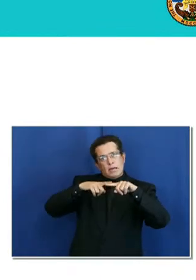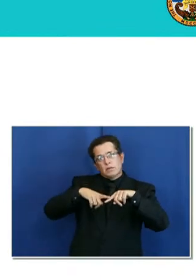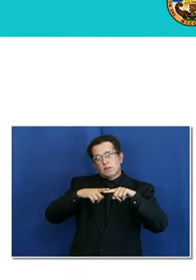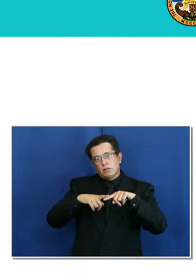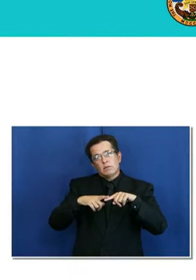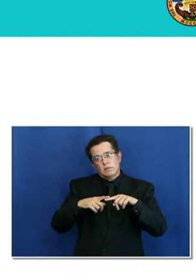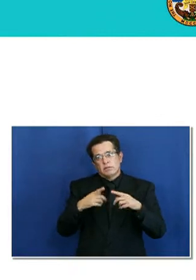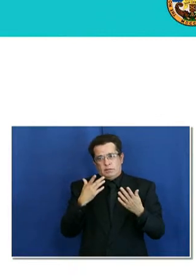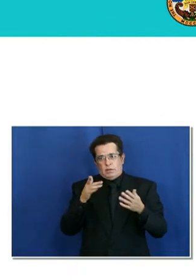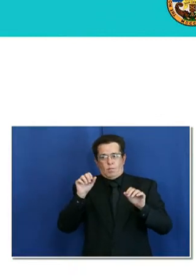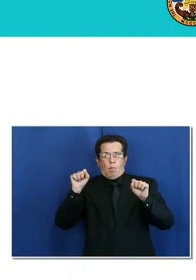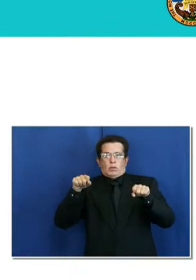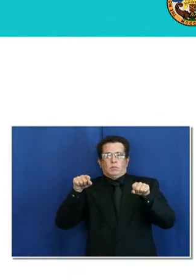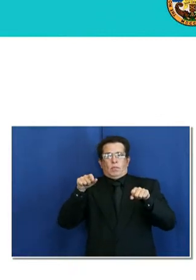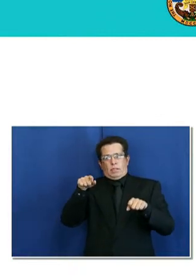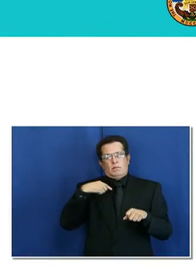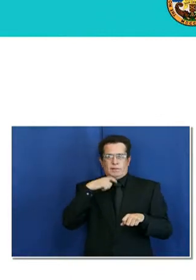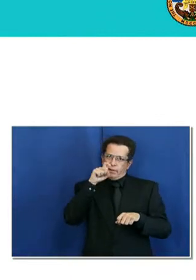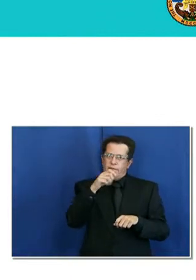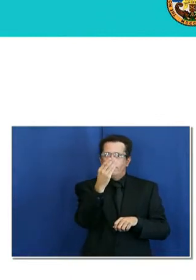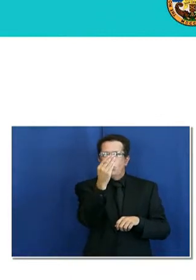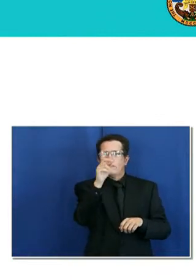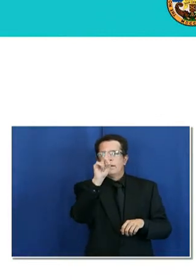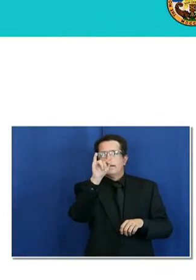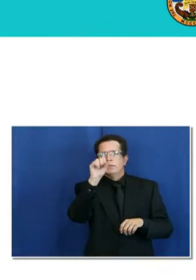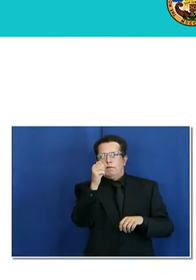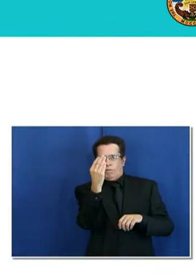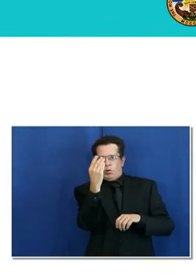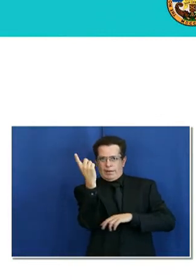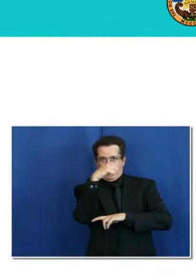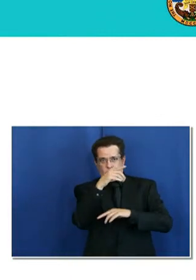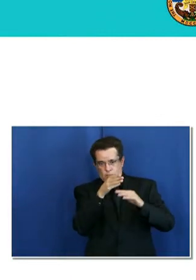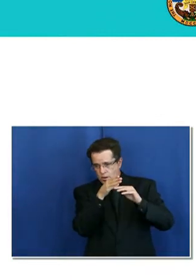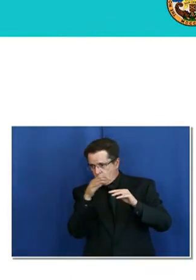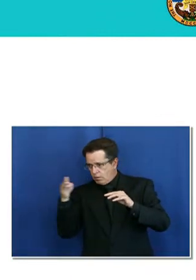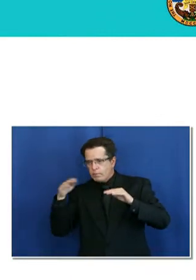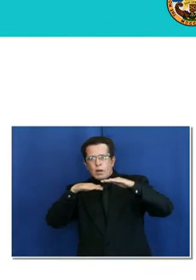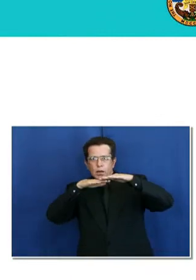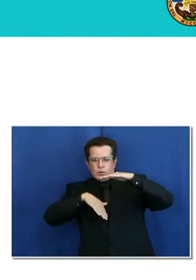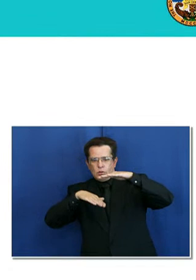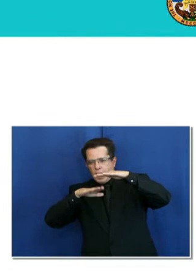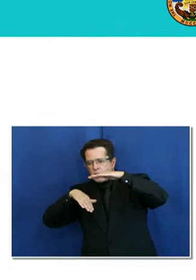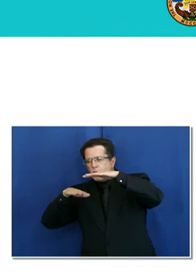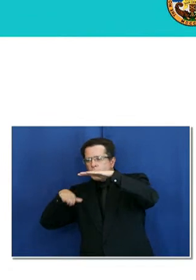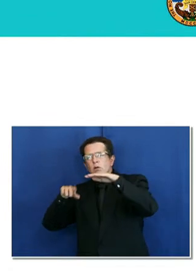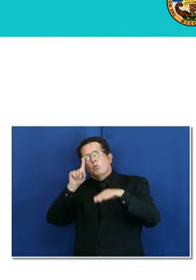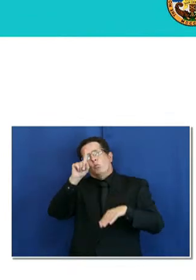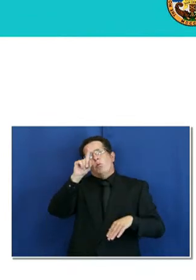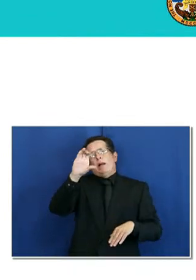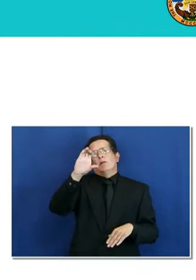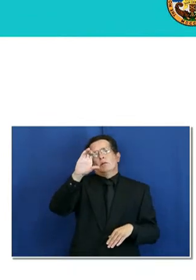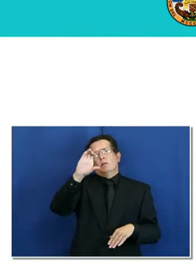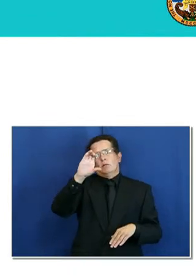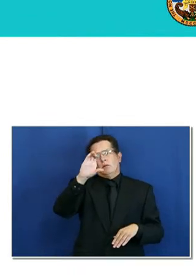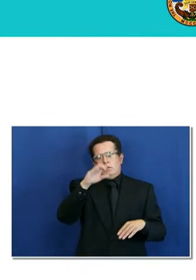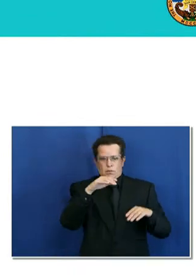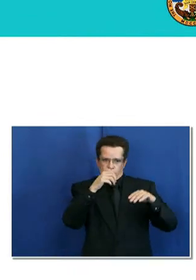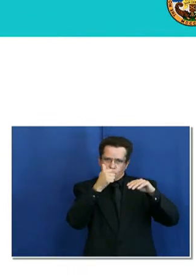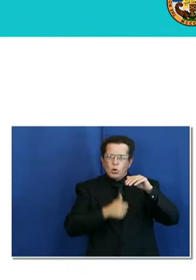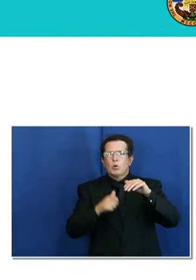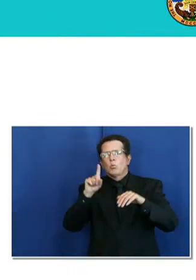on having 14 days where our case rate is less than 100 per